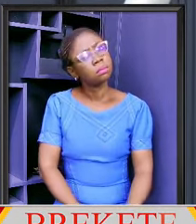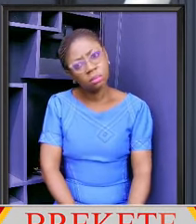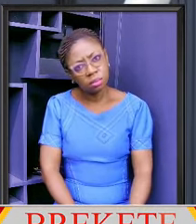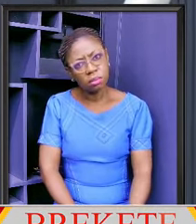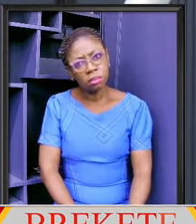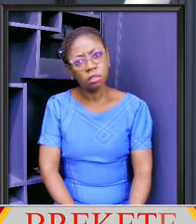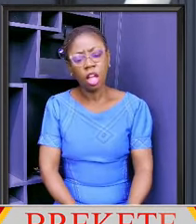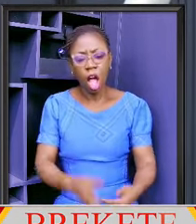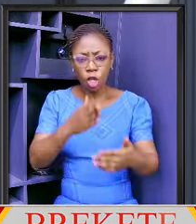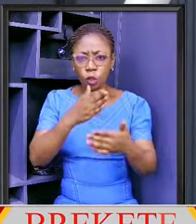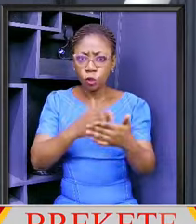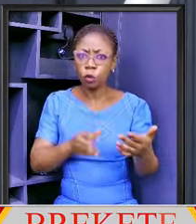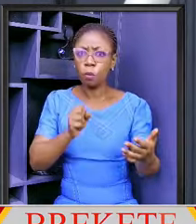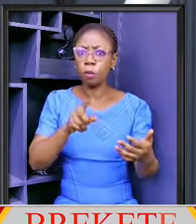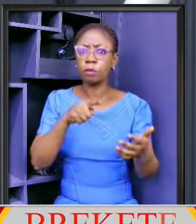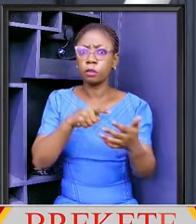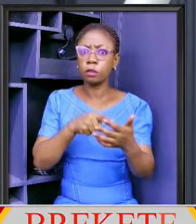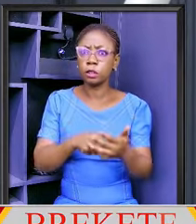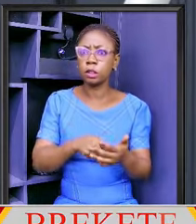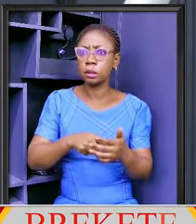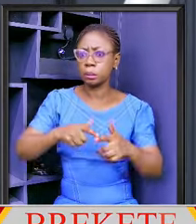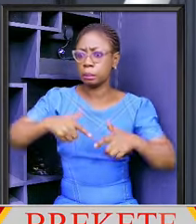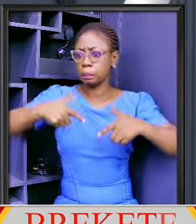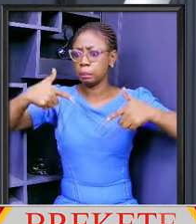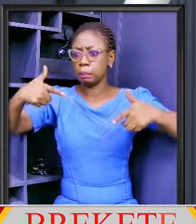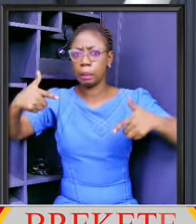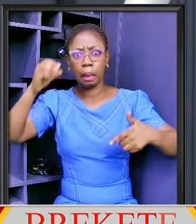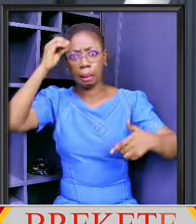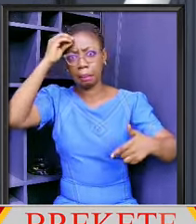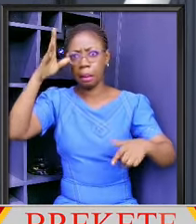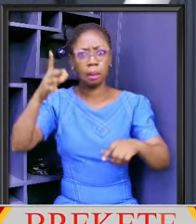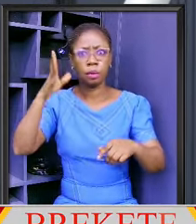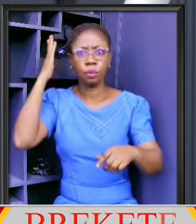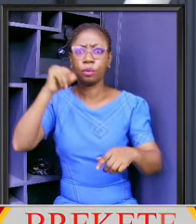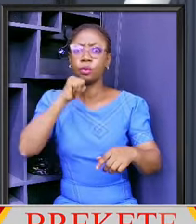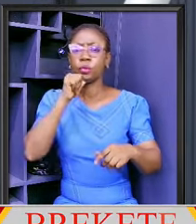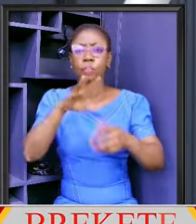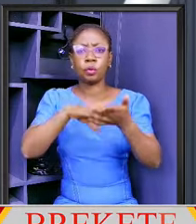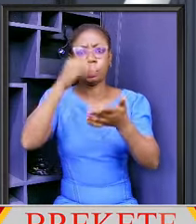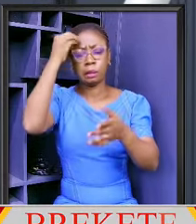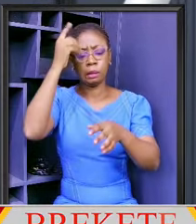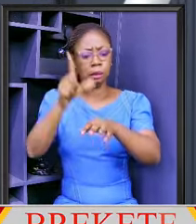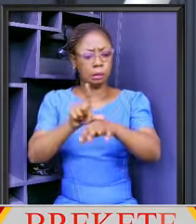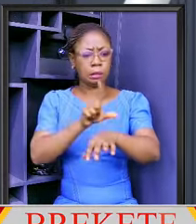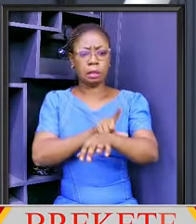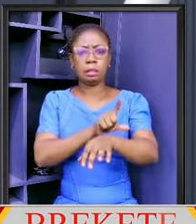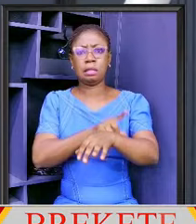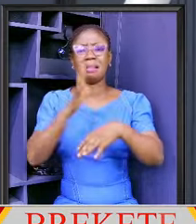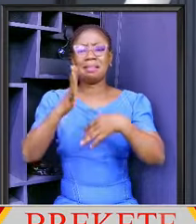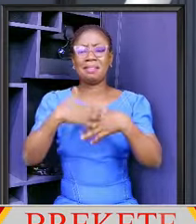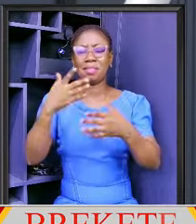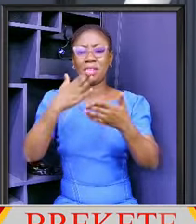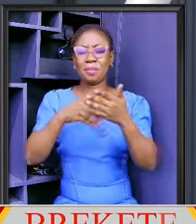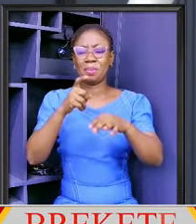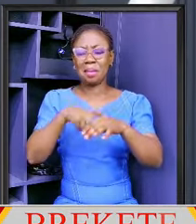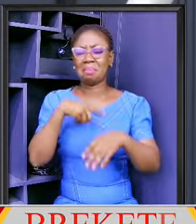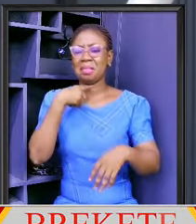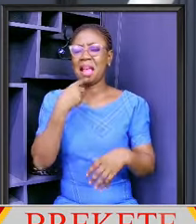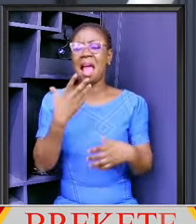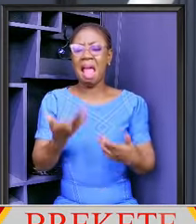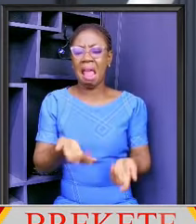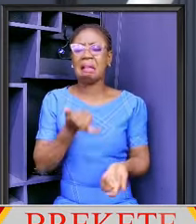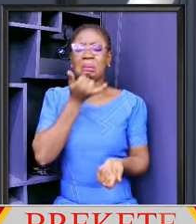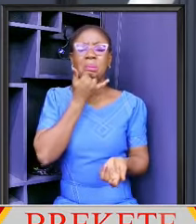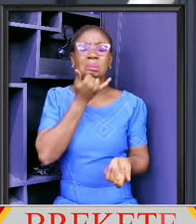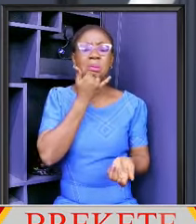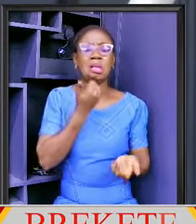And some of these big men no go learn lesson from this one. After small time, in fact, some of them go to talk, say, hey, na mistake he do. Three of them for no